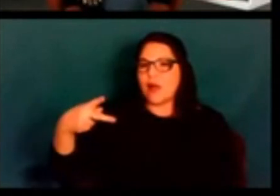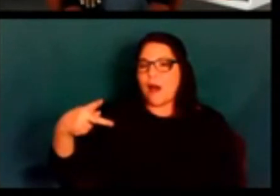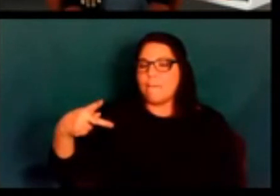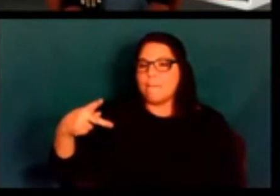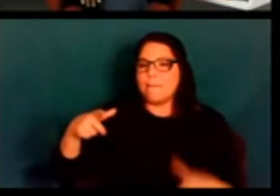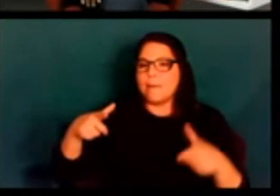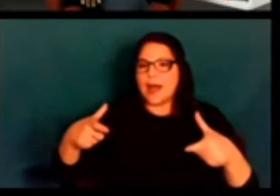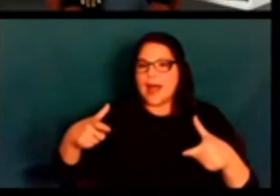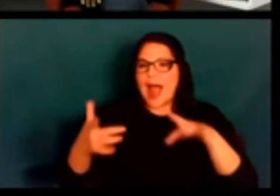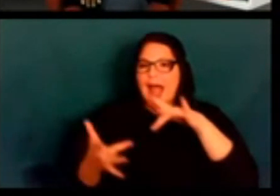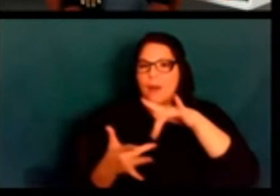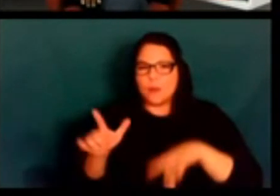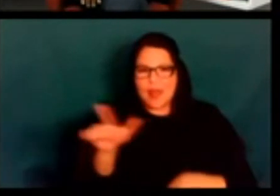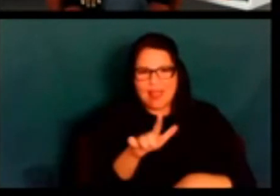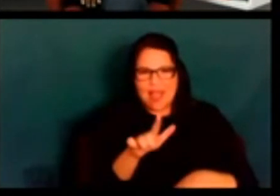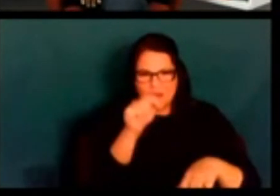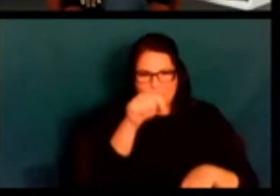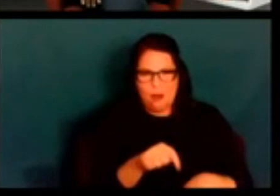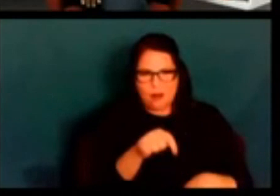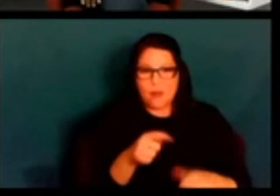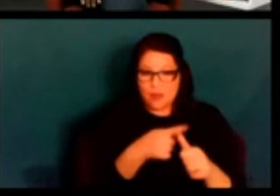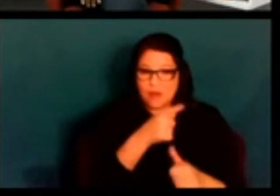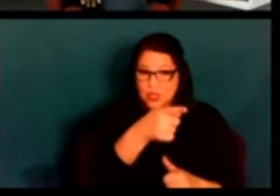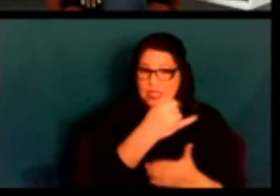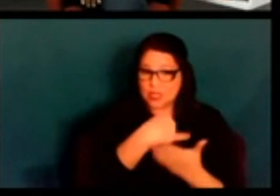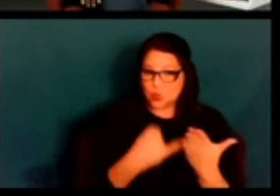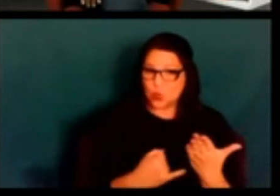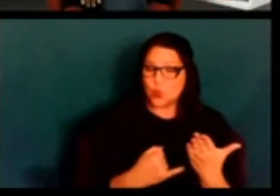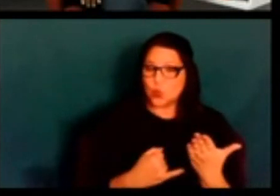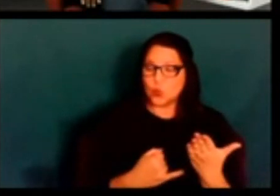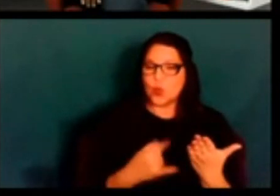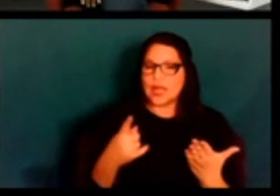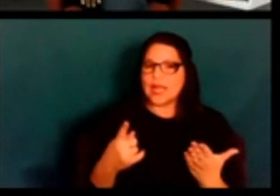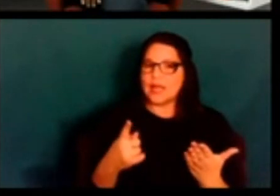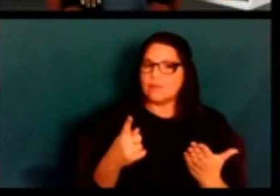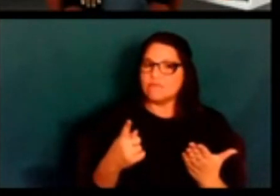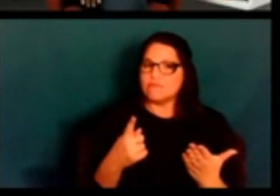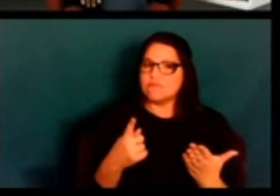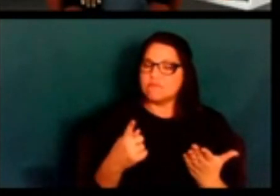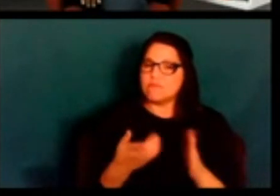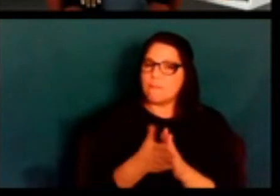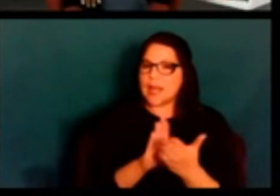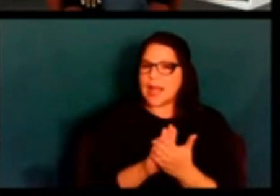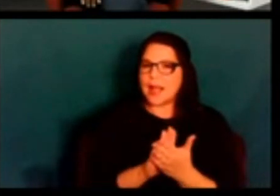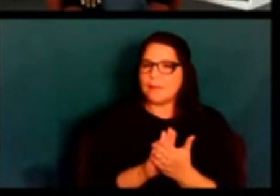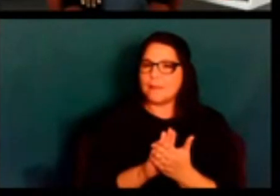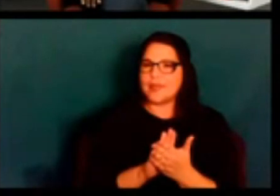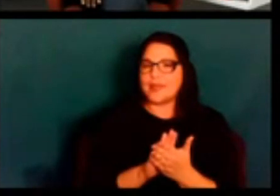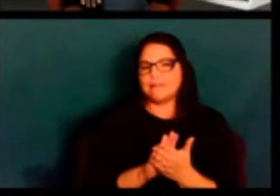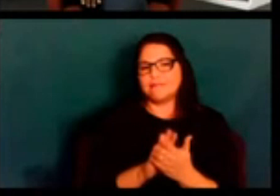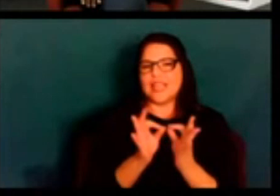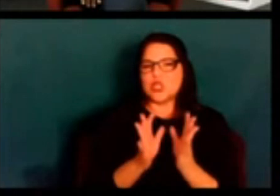left. Yeah, that's the first one that he did. And when he did it, he actually became the interpreter of